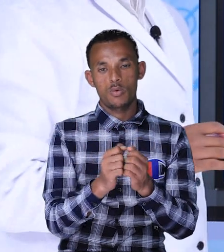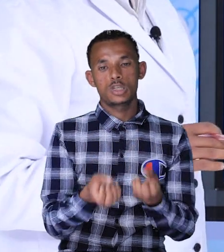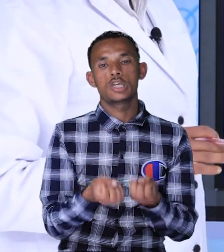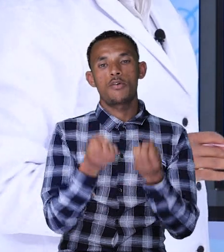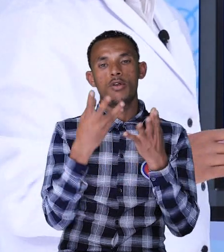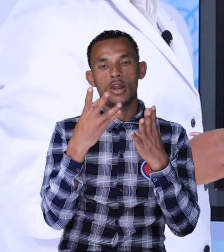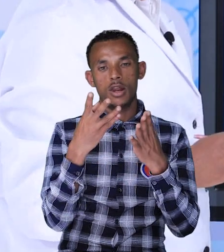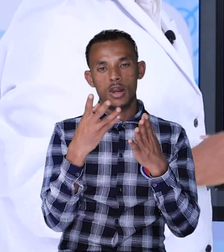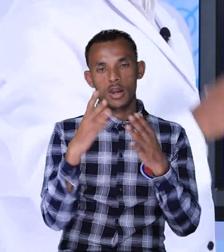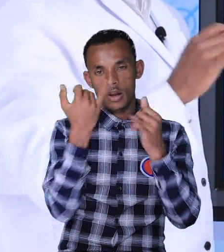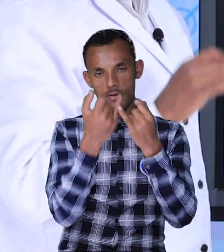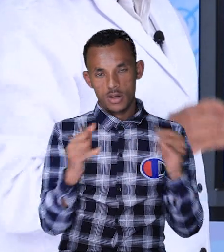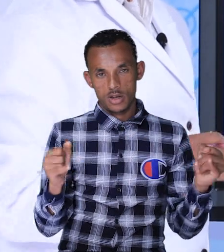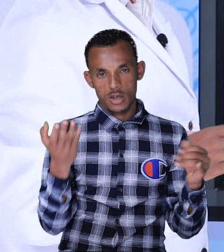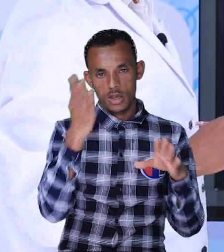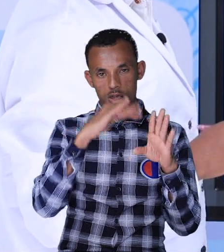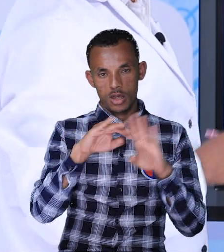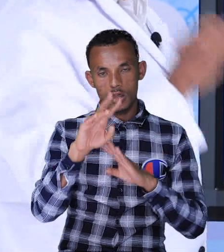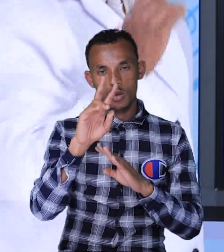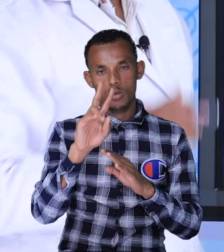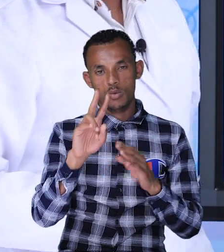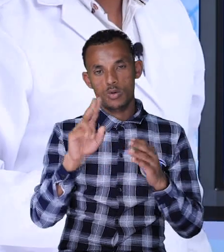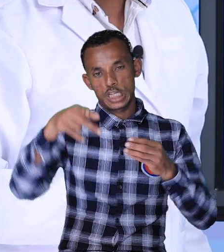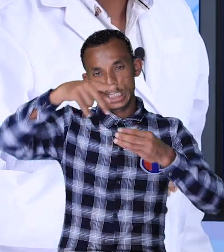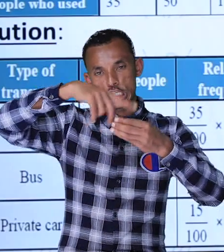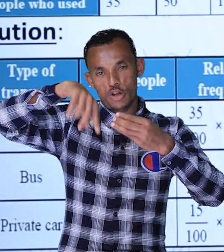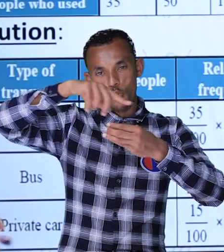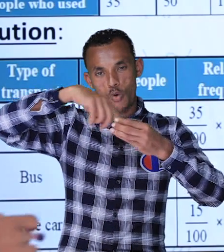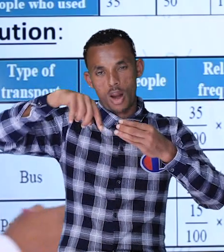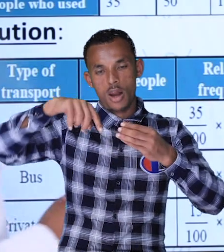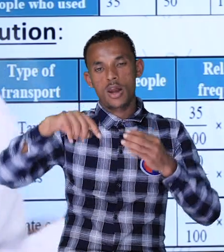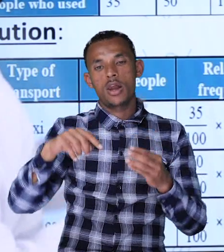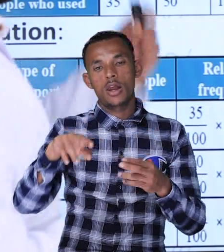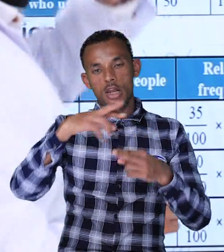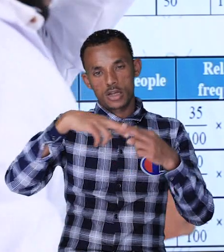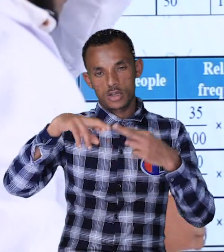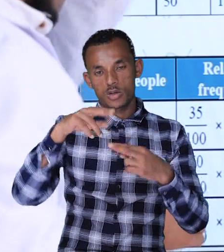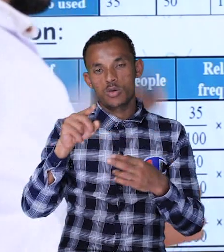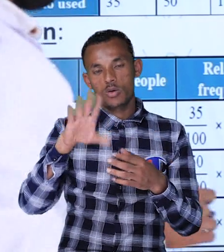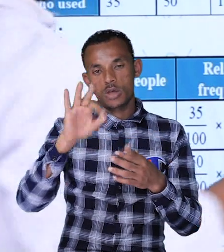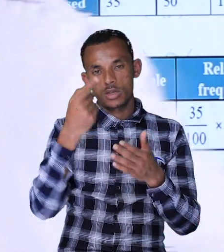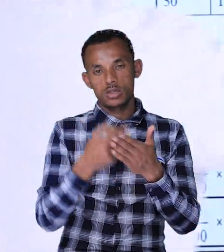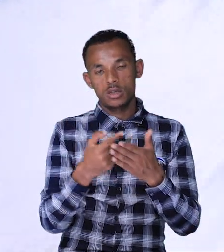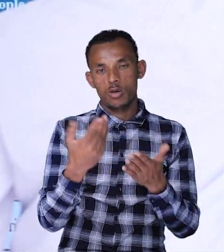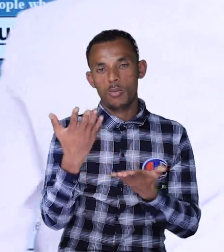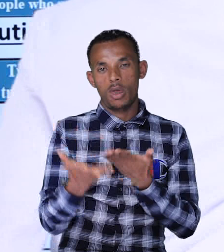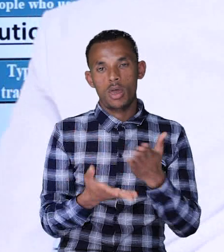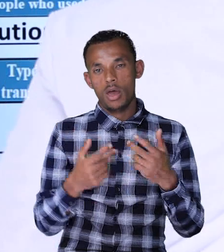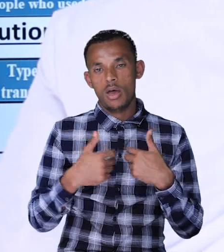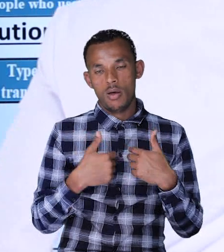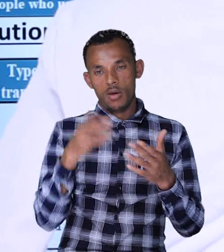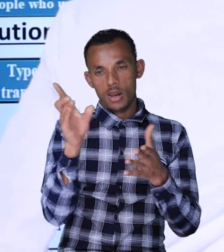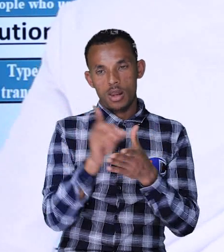several divisions into a circular region. So you love this one. You may have a certain